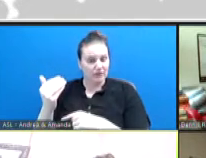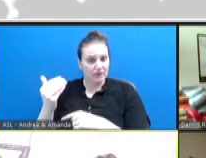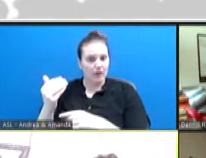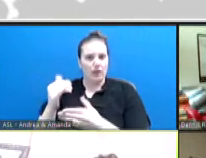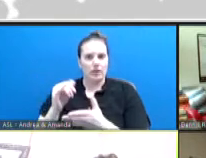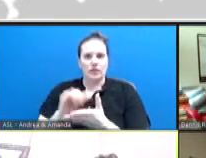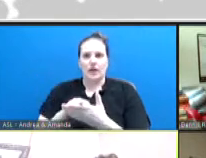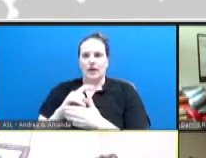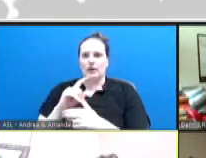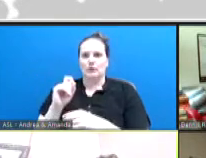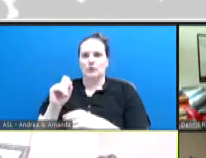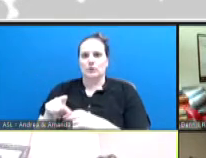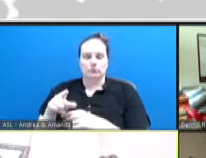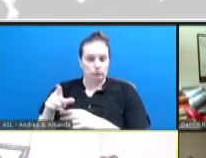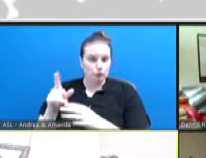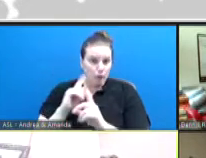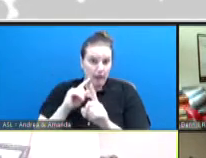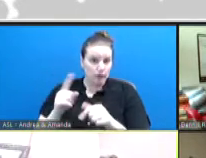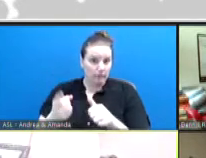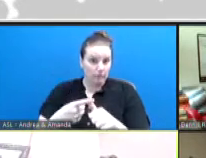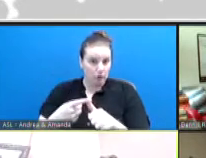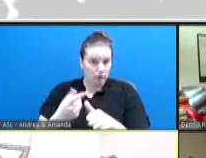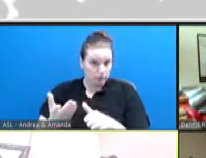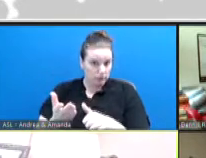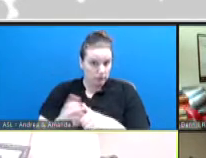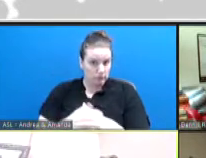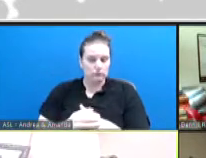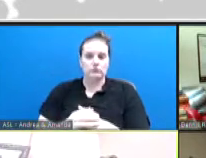question you can, if you can answer first.